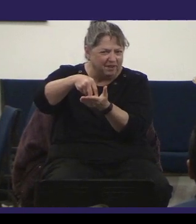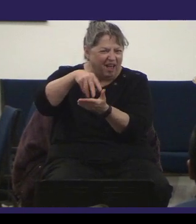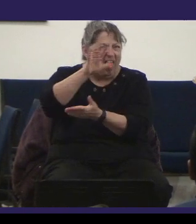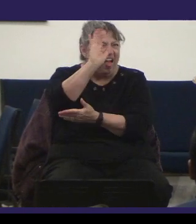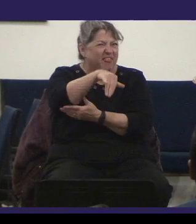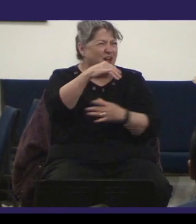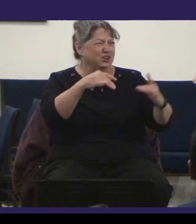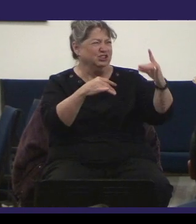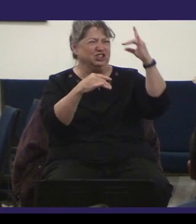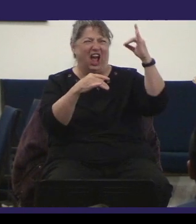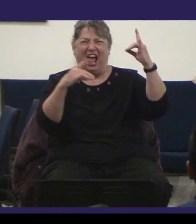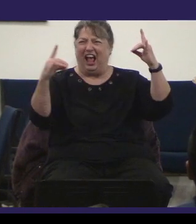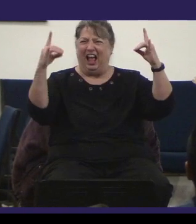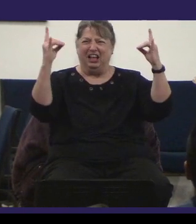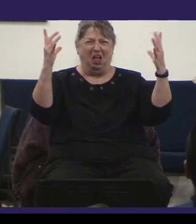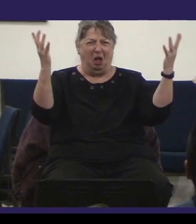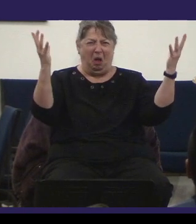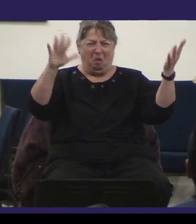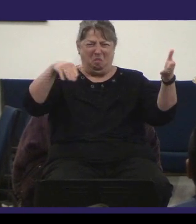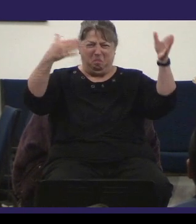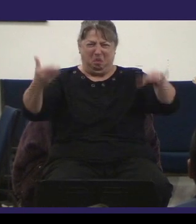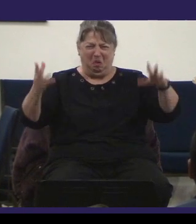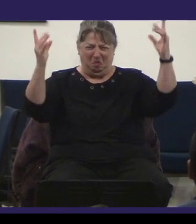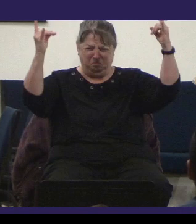giants are dead now.